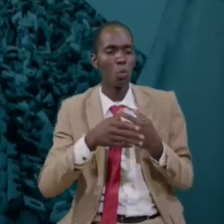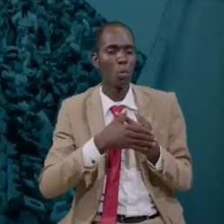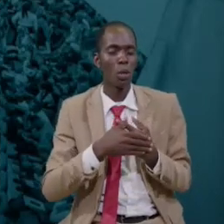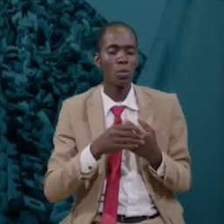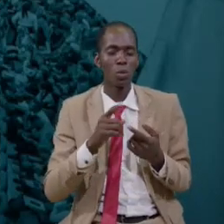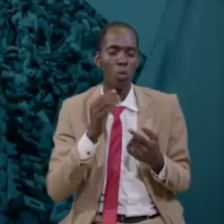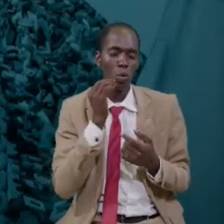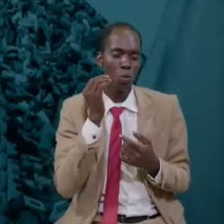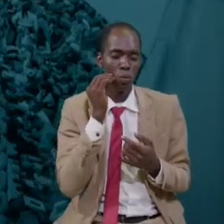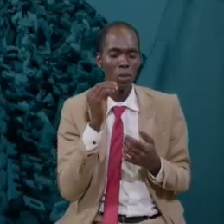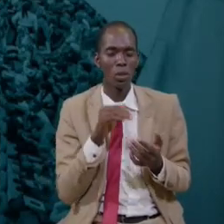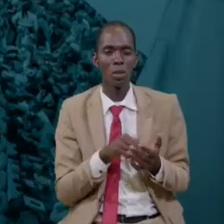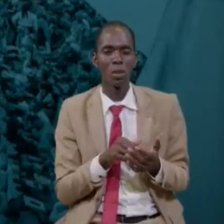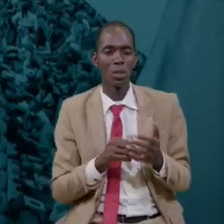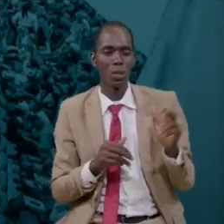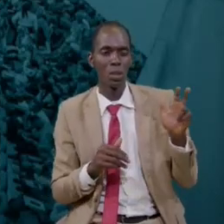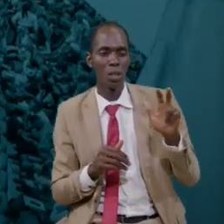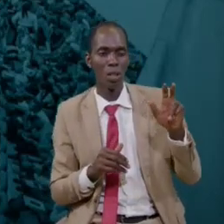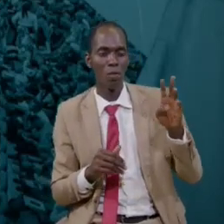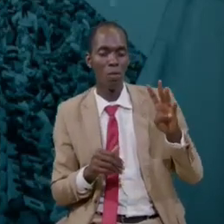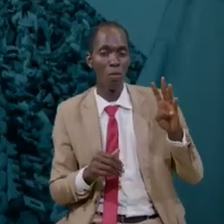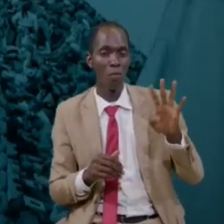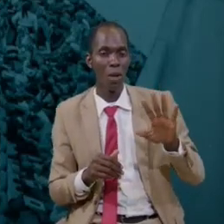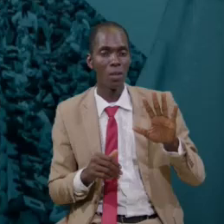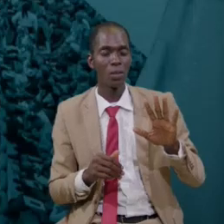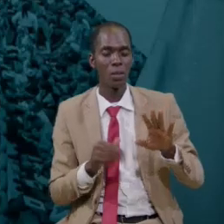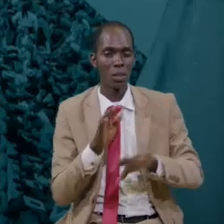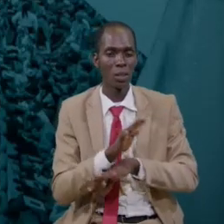3, 4, 5, the crusade will start.